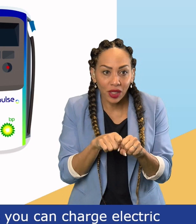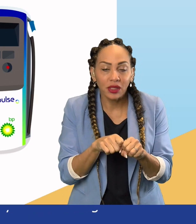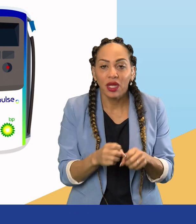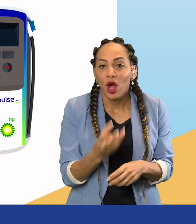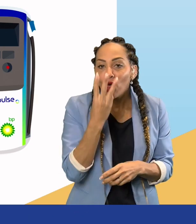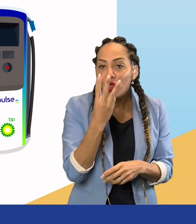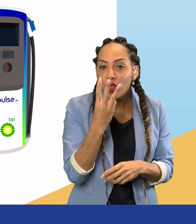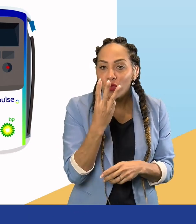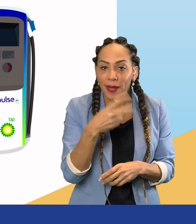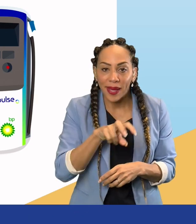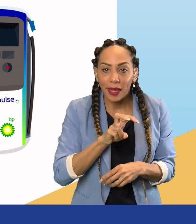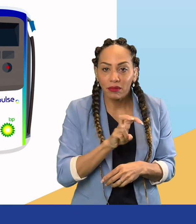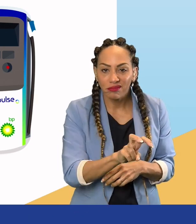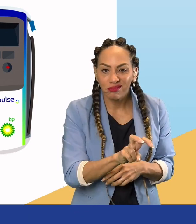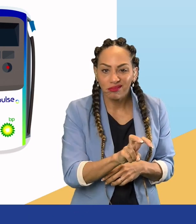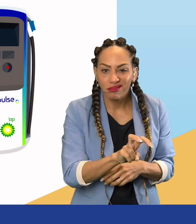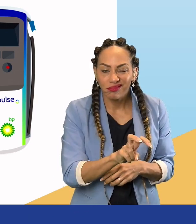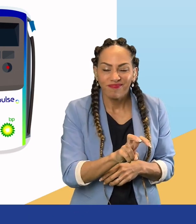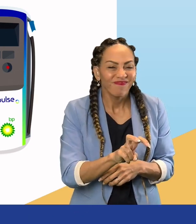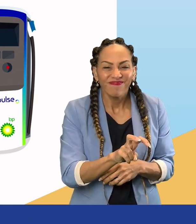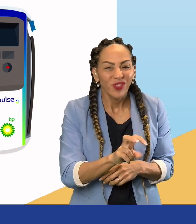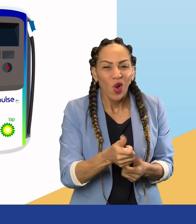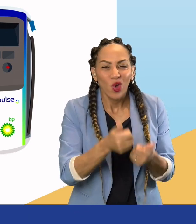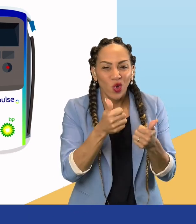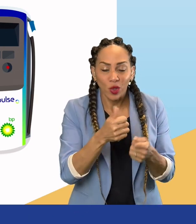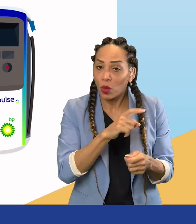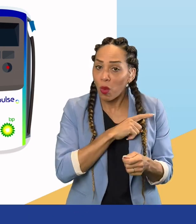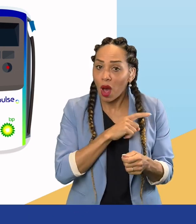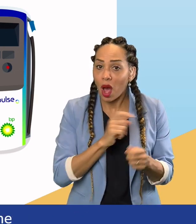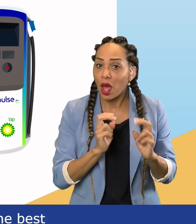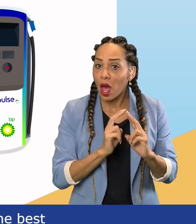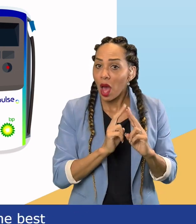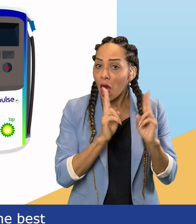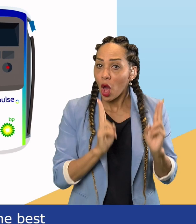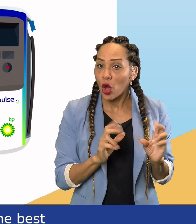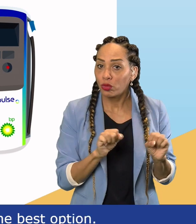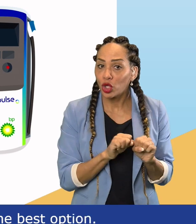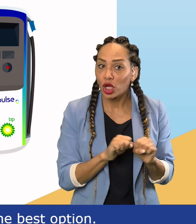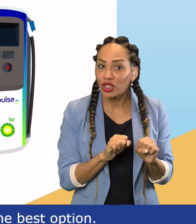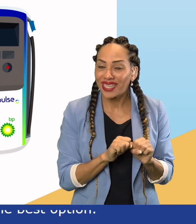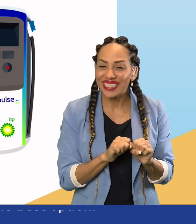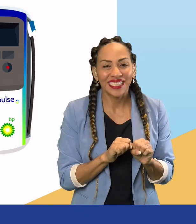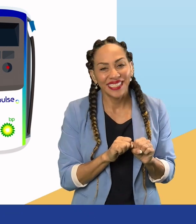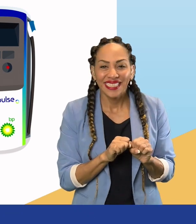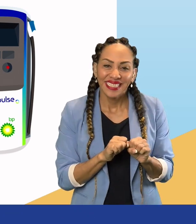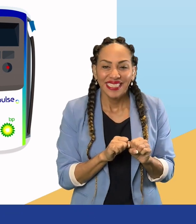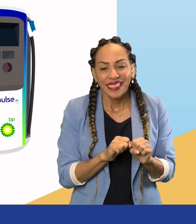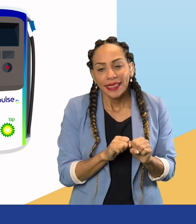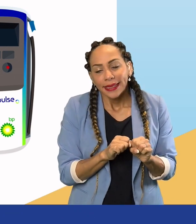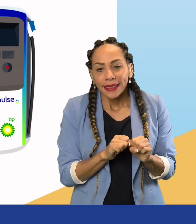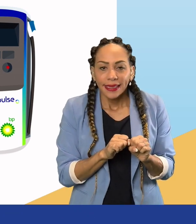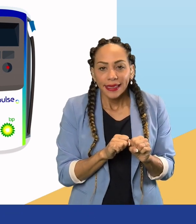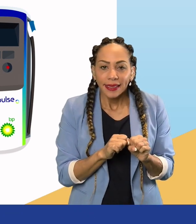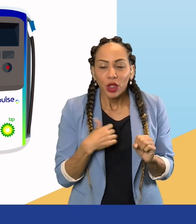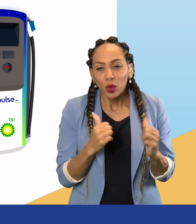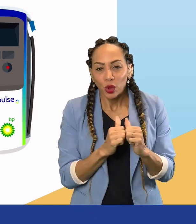honest. Household plugs are not designed to deal with the load that an electric car places on them. Fine for emergencies, fine if you're visiting